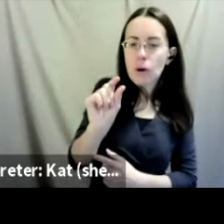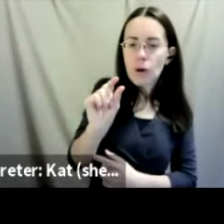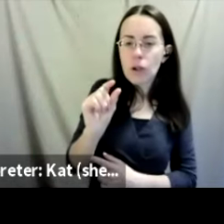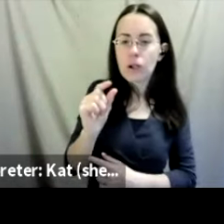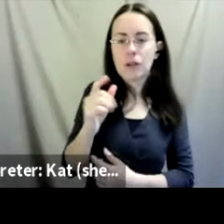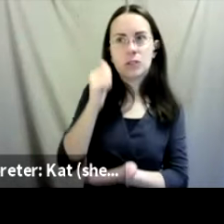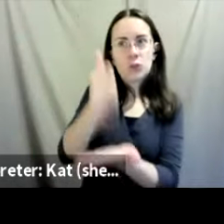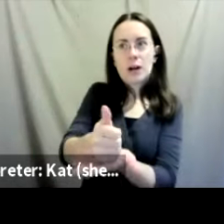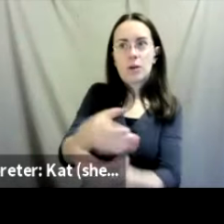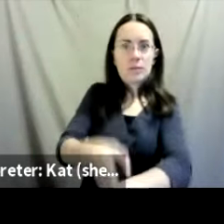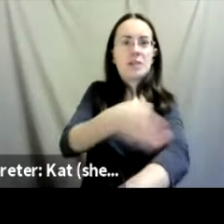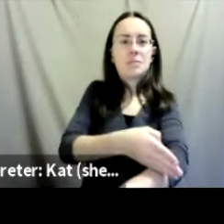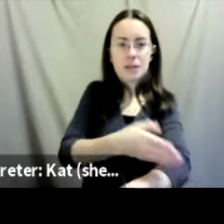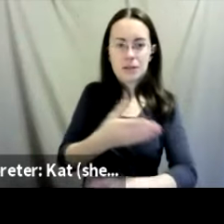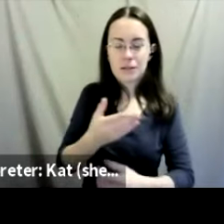and empowering.